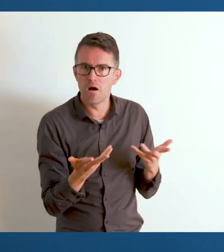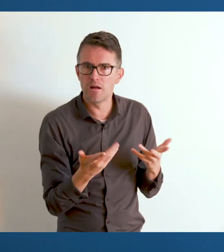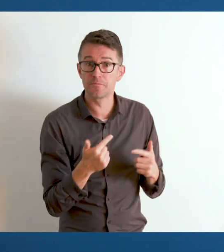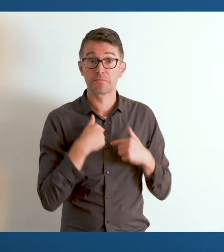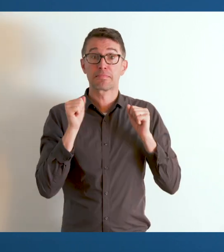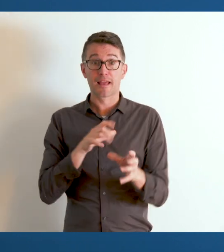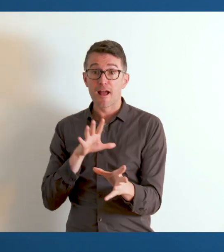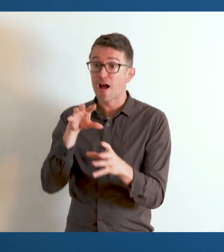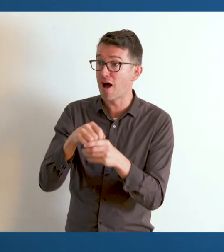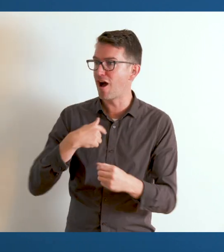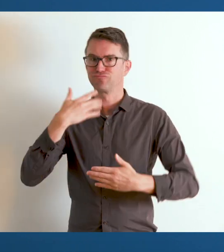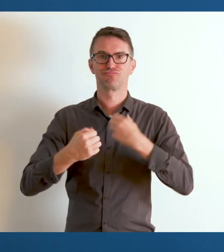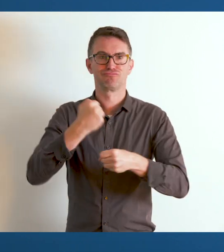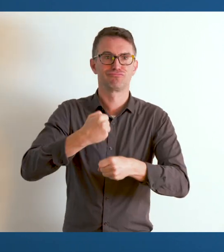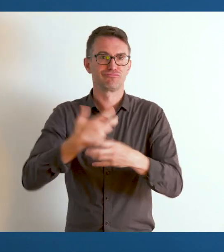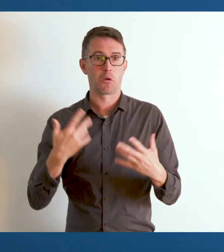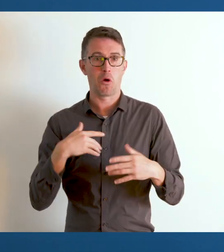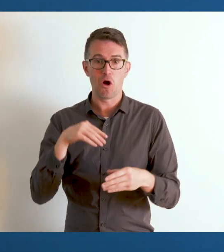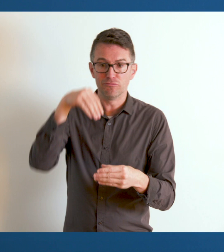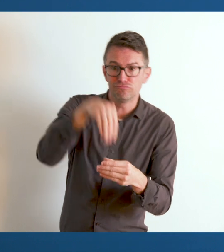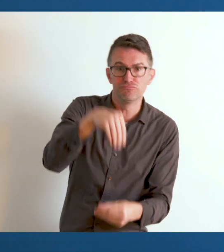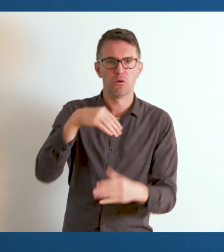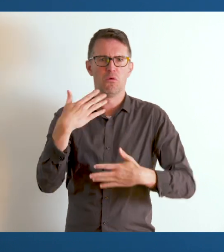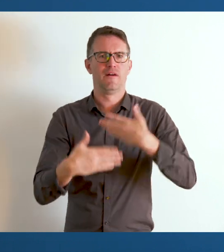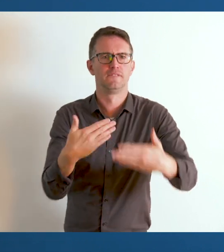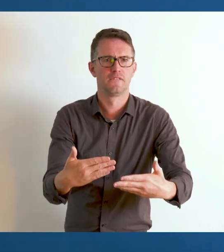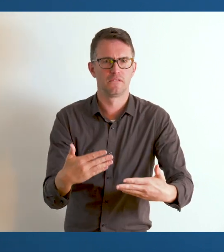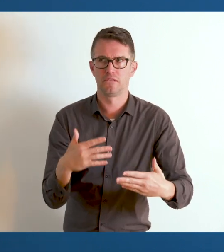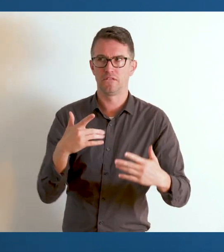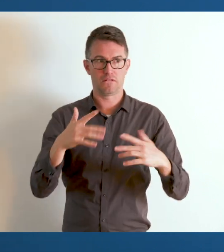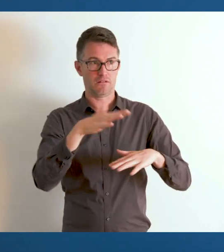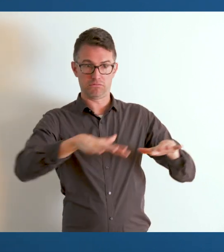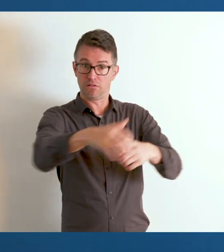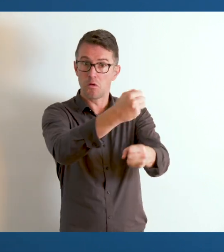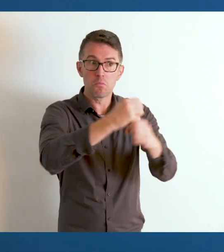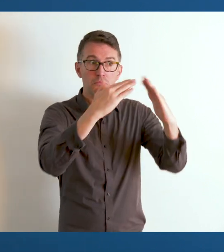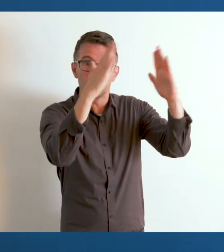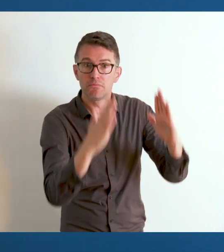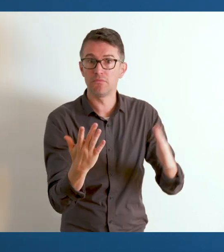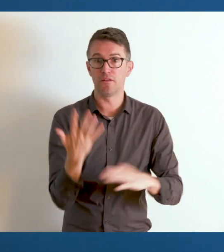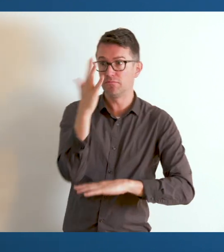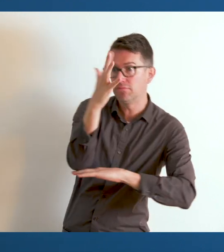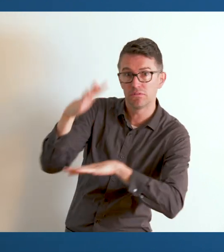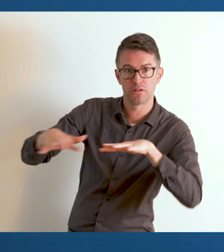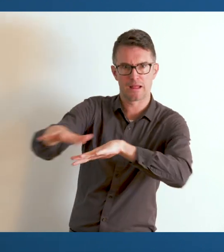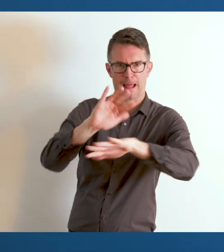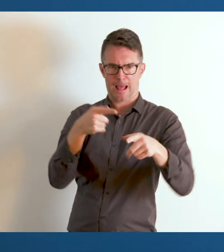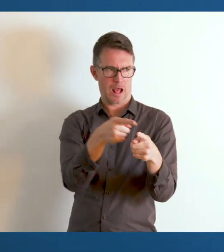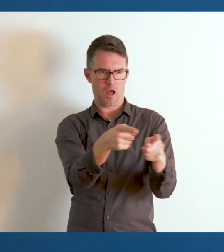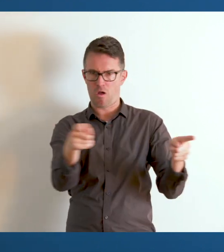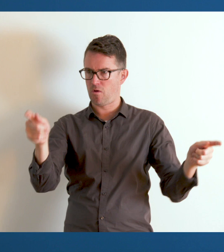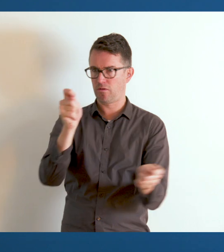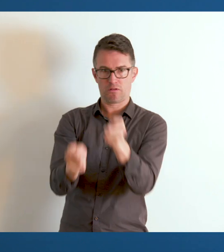performance, taking into account the environment. And it includes personal characteristics and environmental factors.